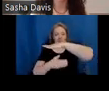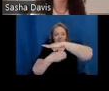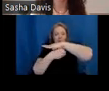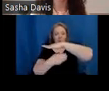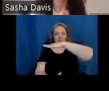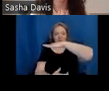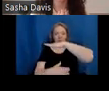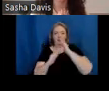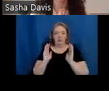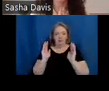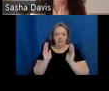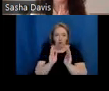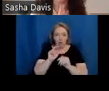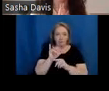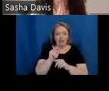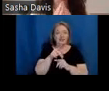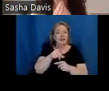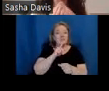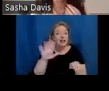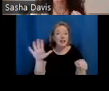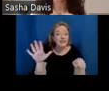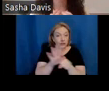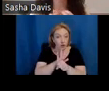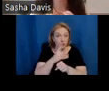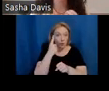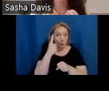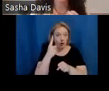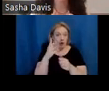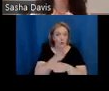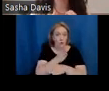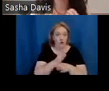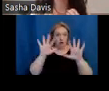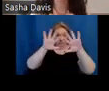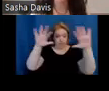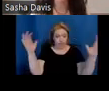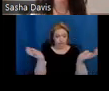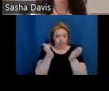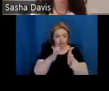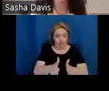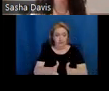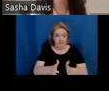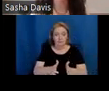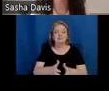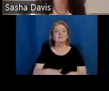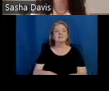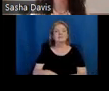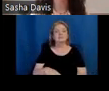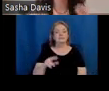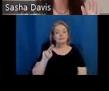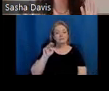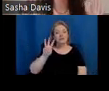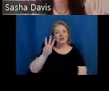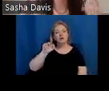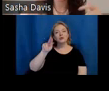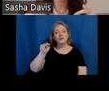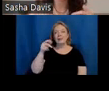that's all the same piece of wood. And Newman was a wonderful storyteller in his photos. So you see